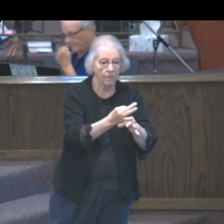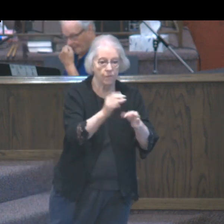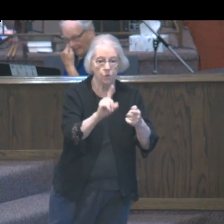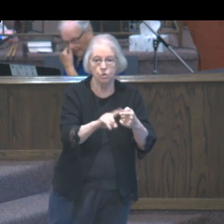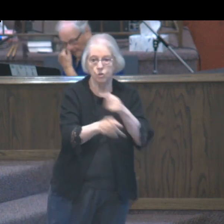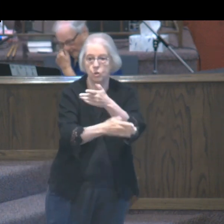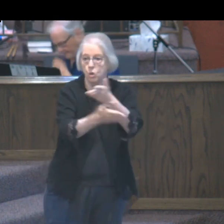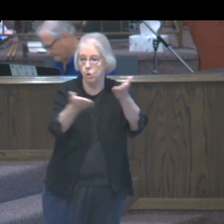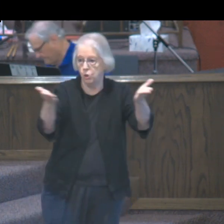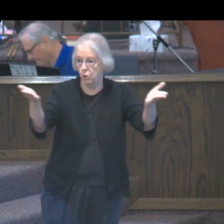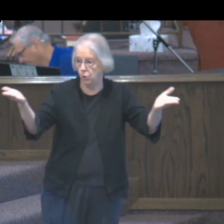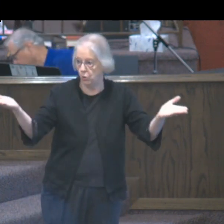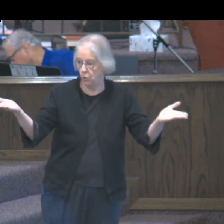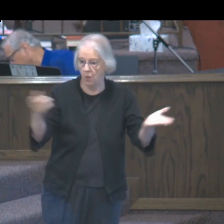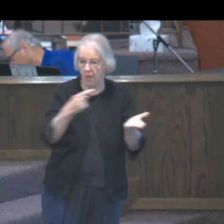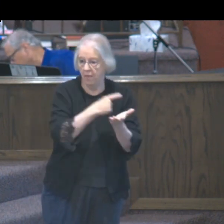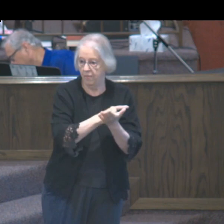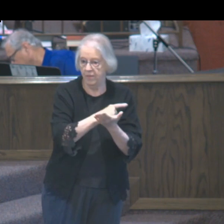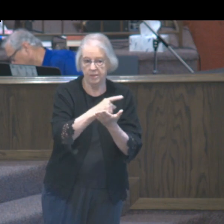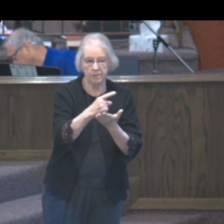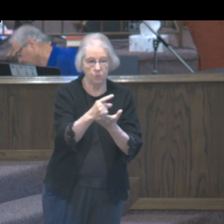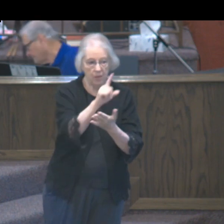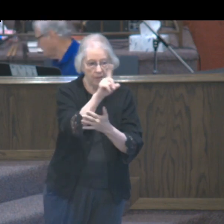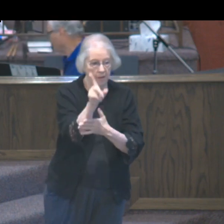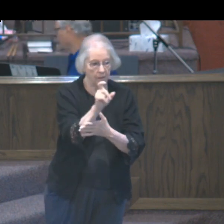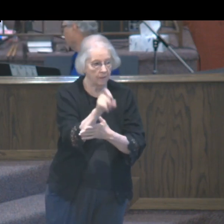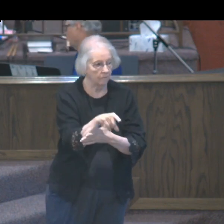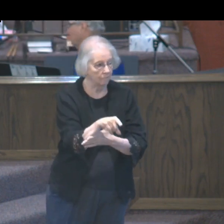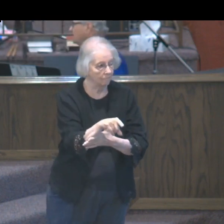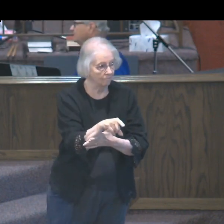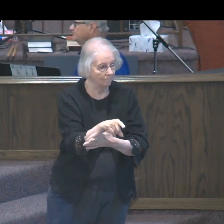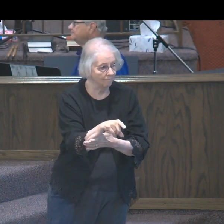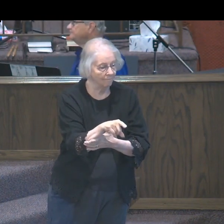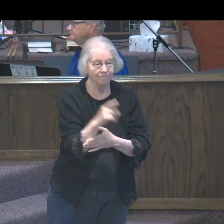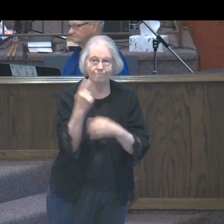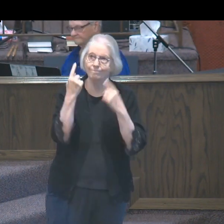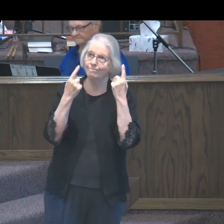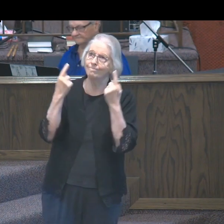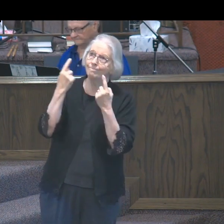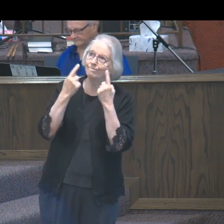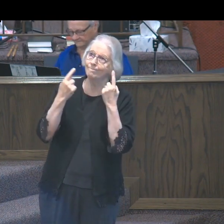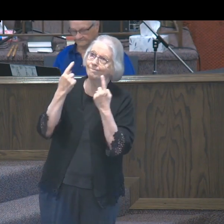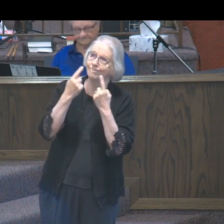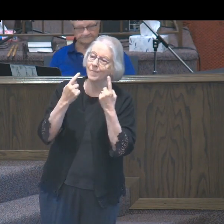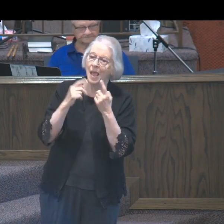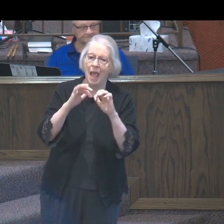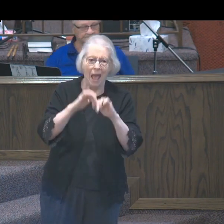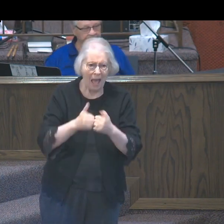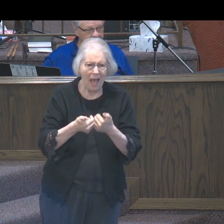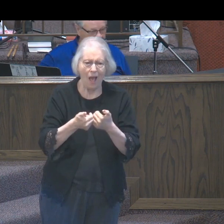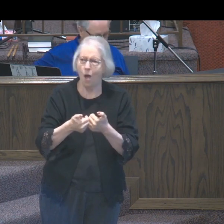Have you considered that even yet this morning? How has the Lord God